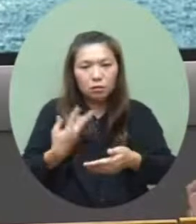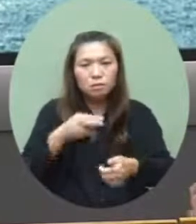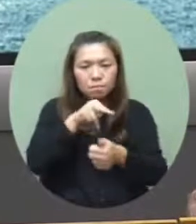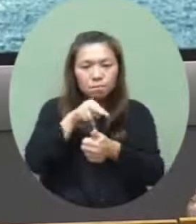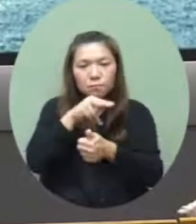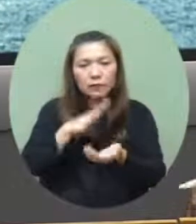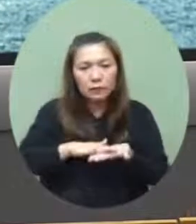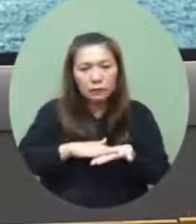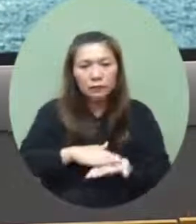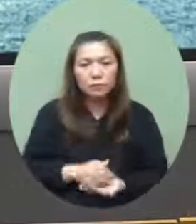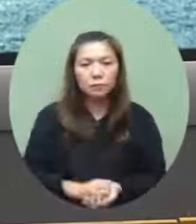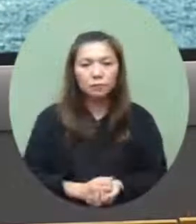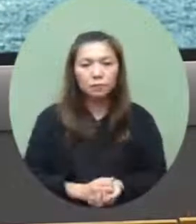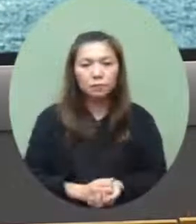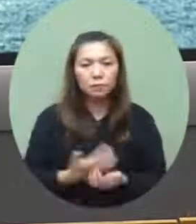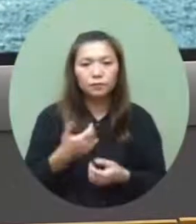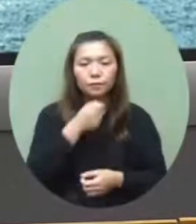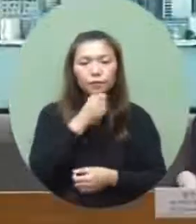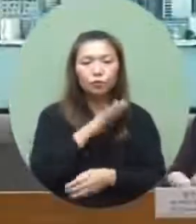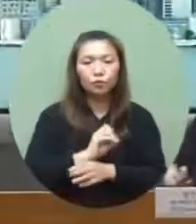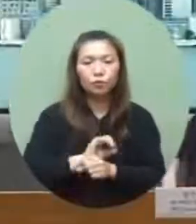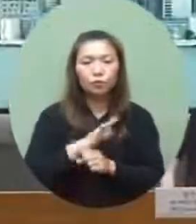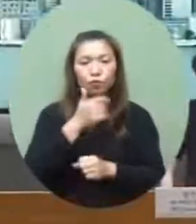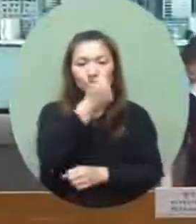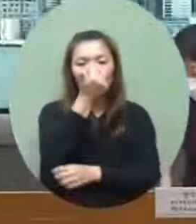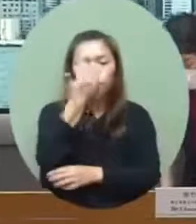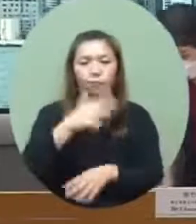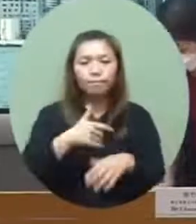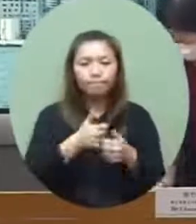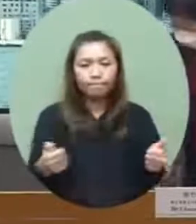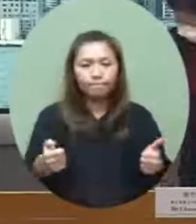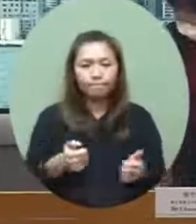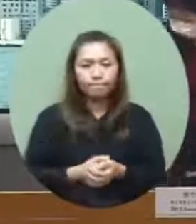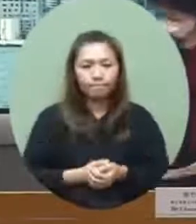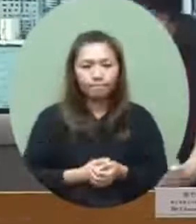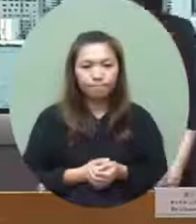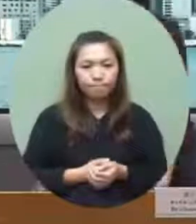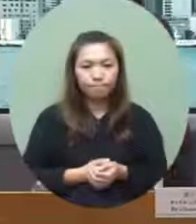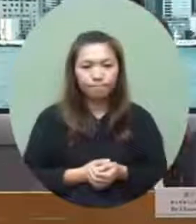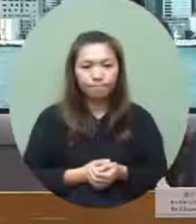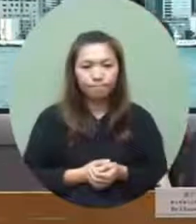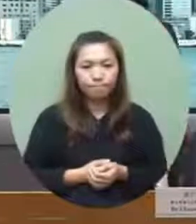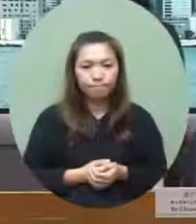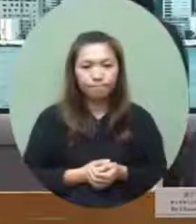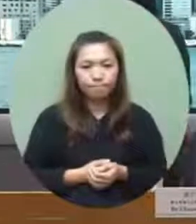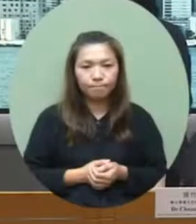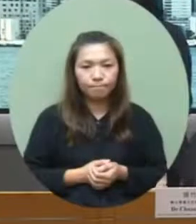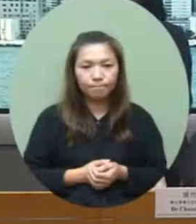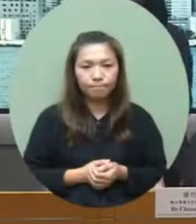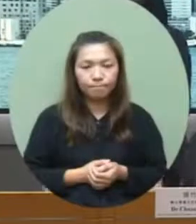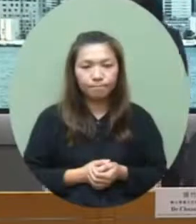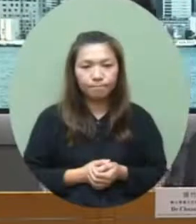medication. The experts are keeping this under review. Thank you very much. That's it for today.